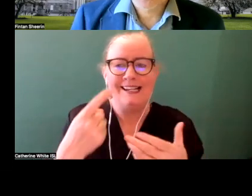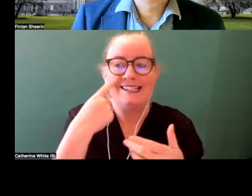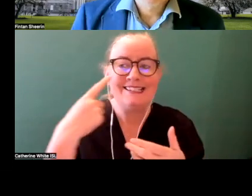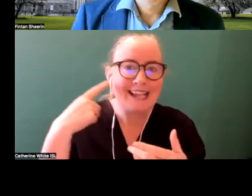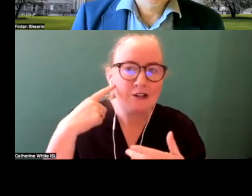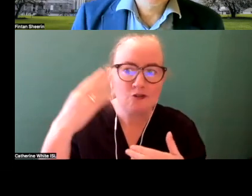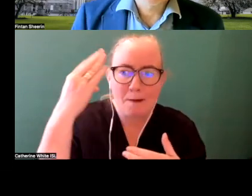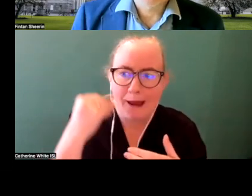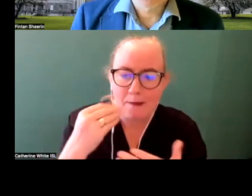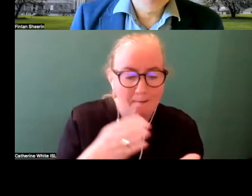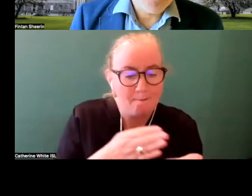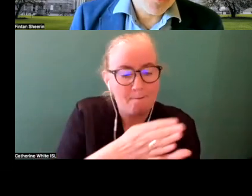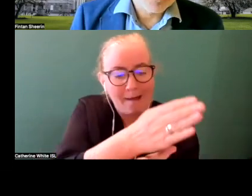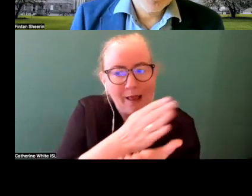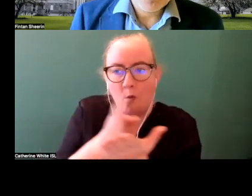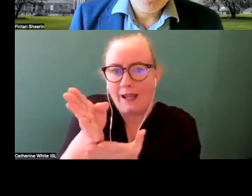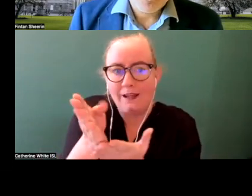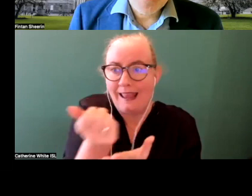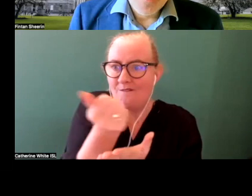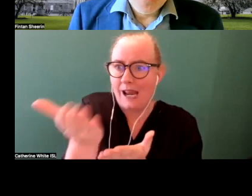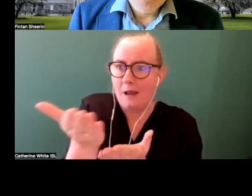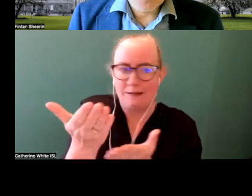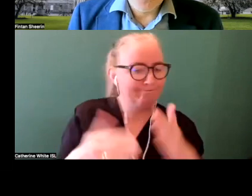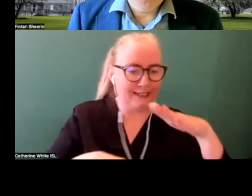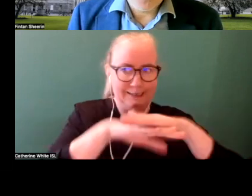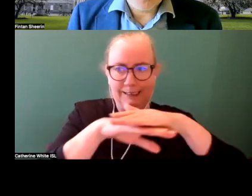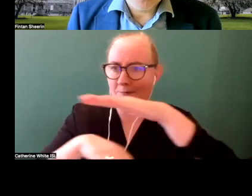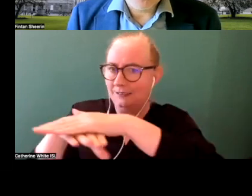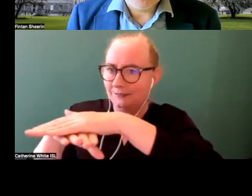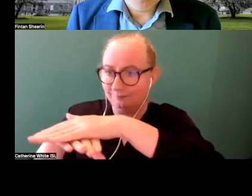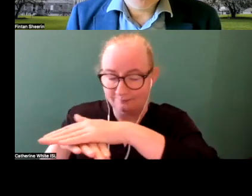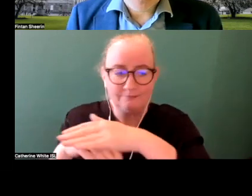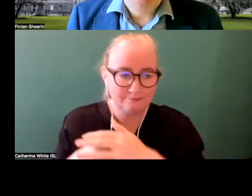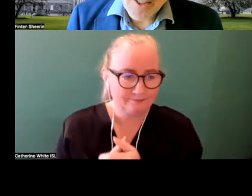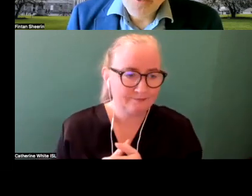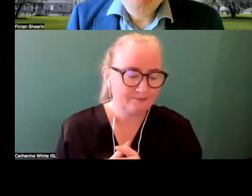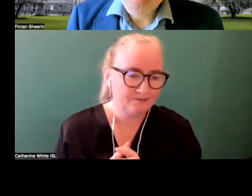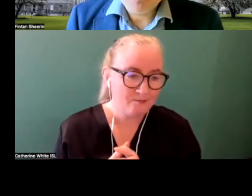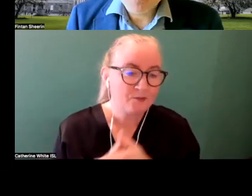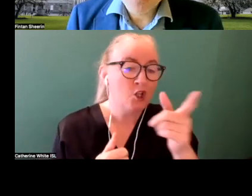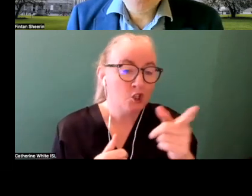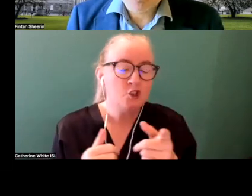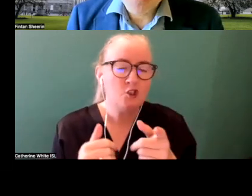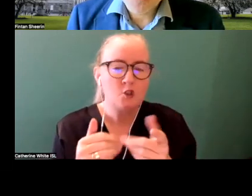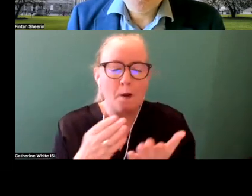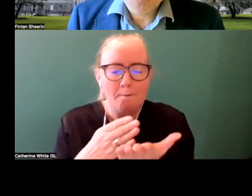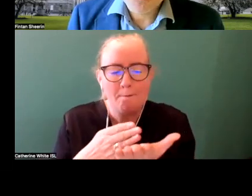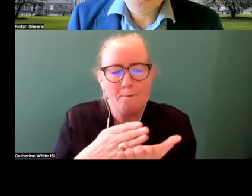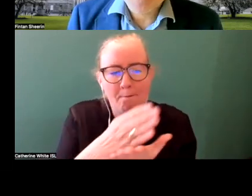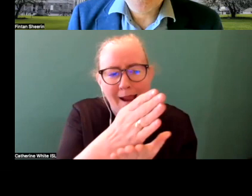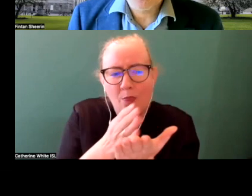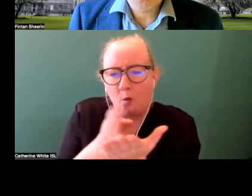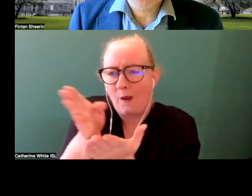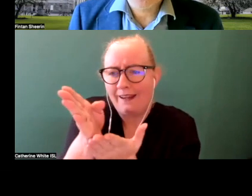pathways available are limited. So, that pathway, there's an issue in relation